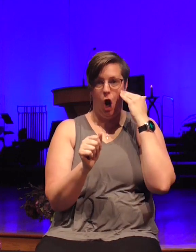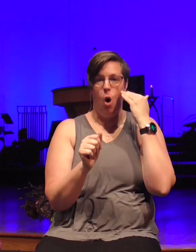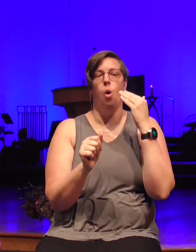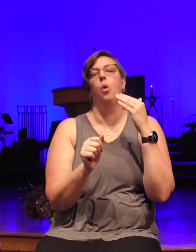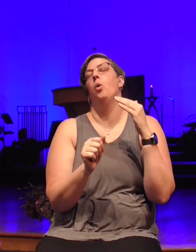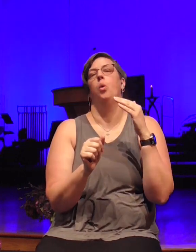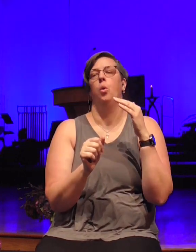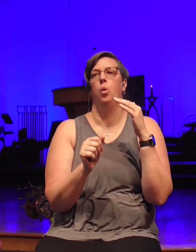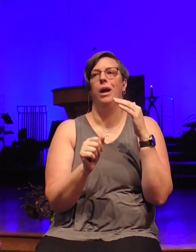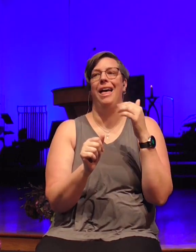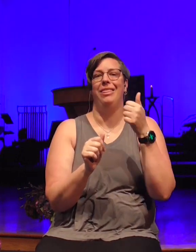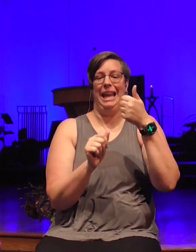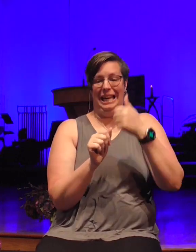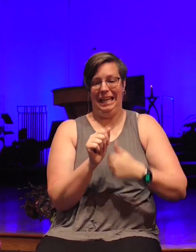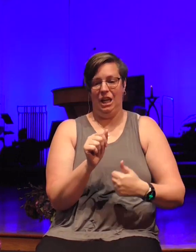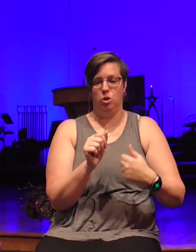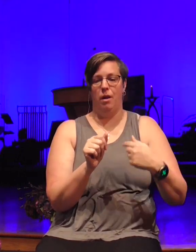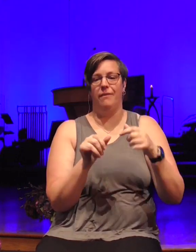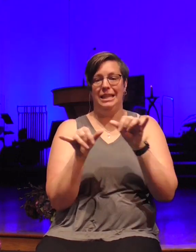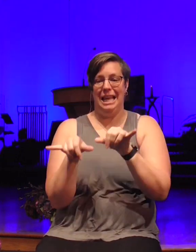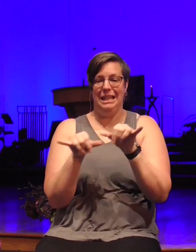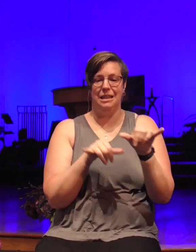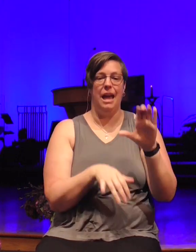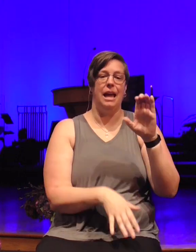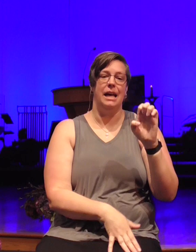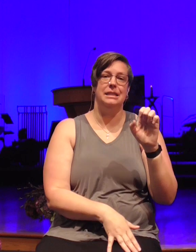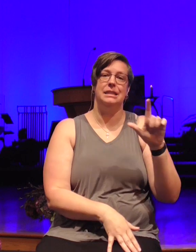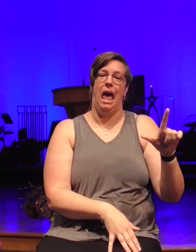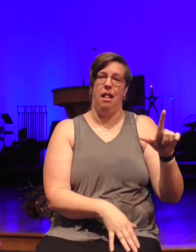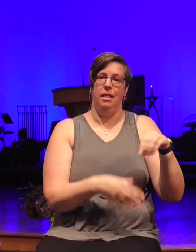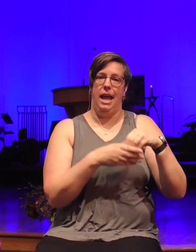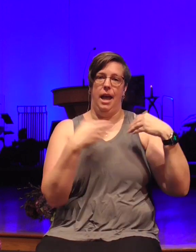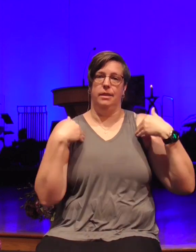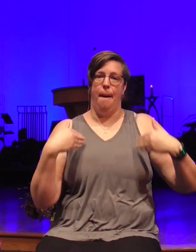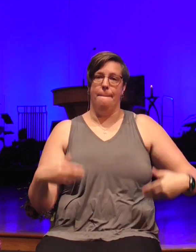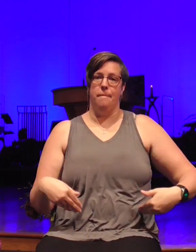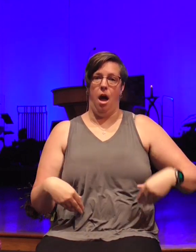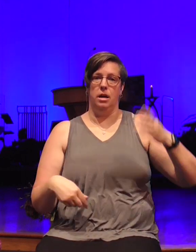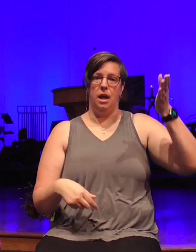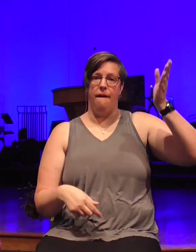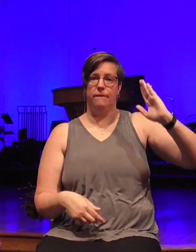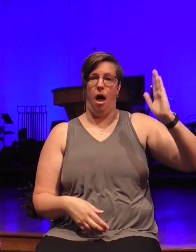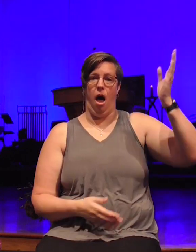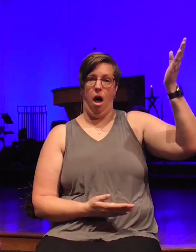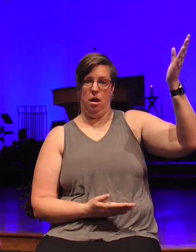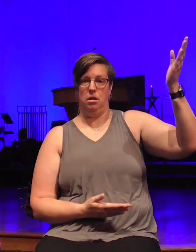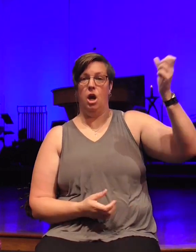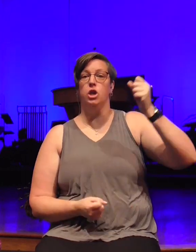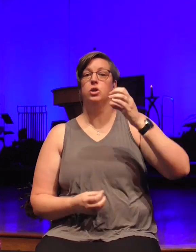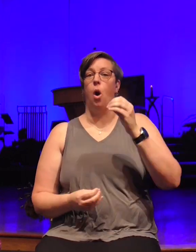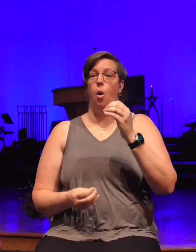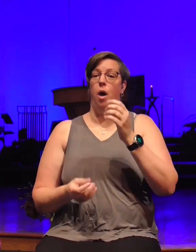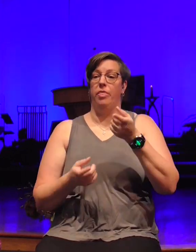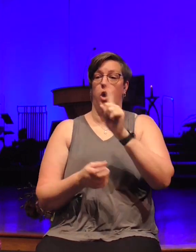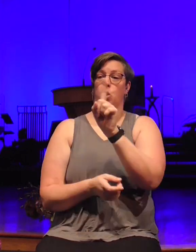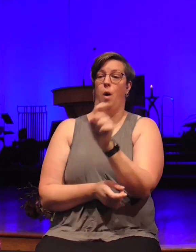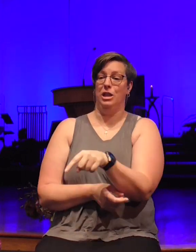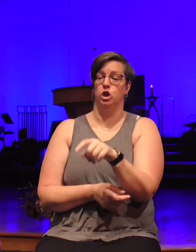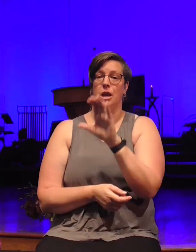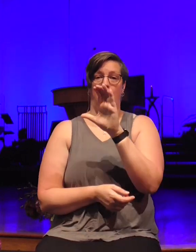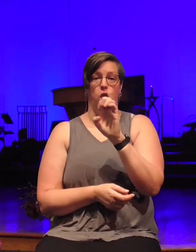one of us is like a cell in the body of God. And the question becomes, are you a cell that